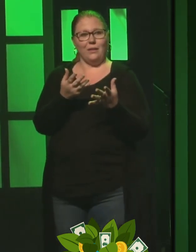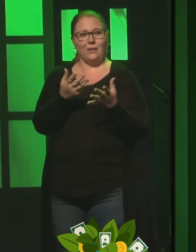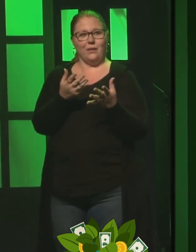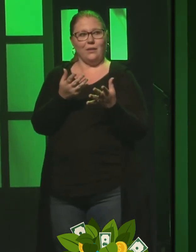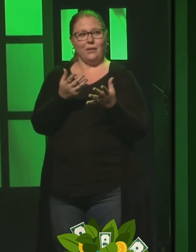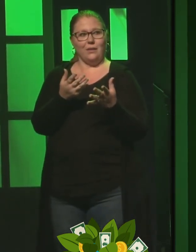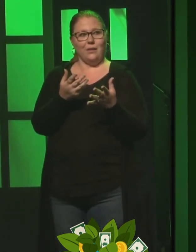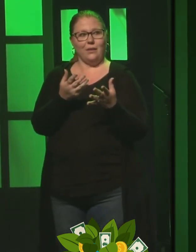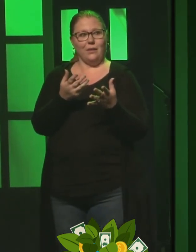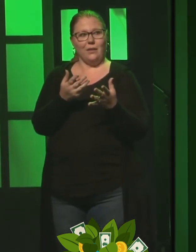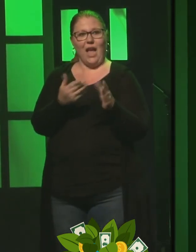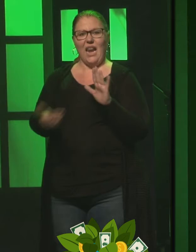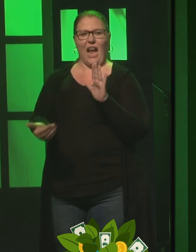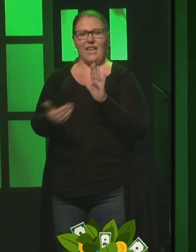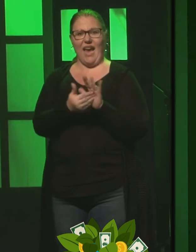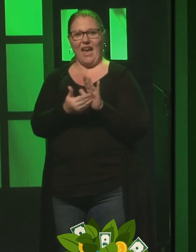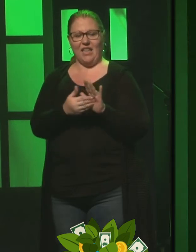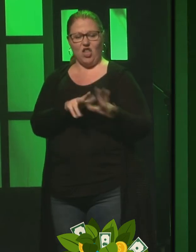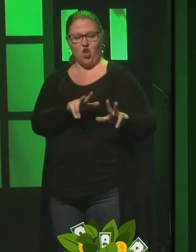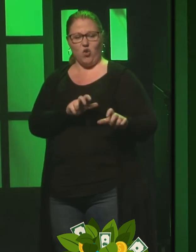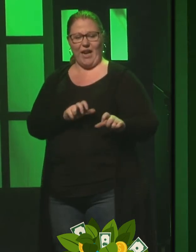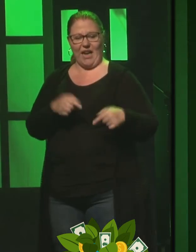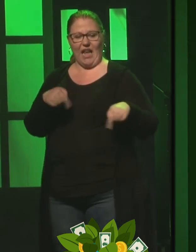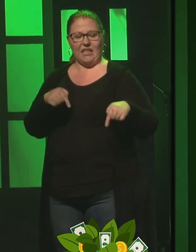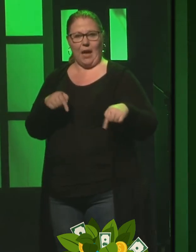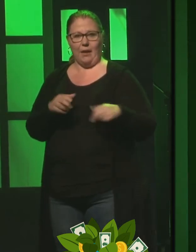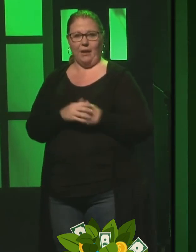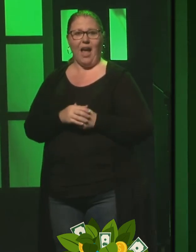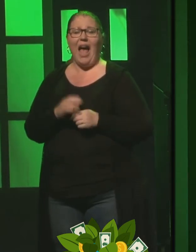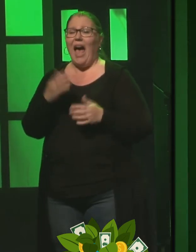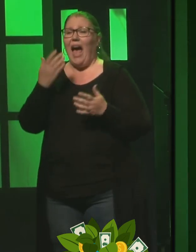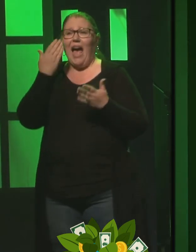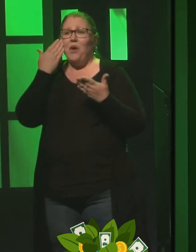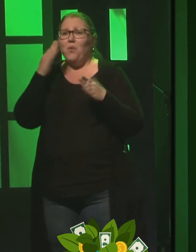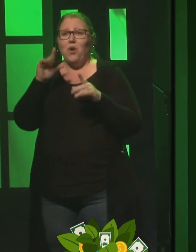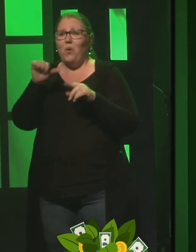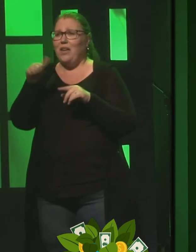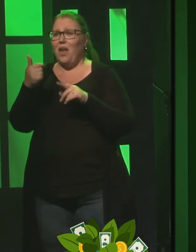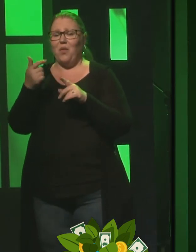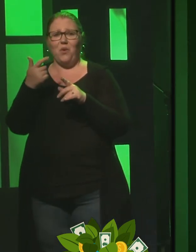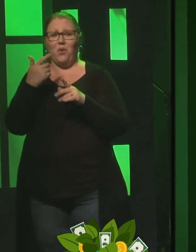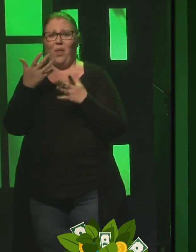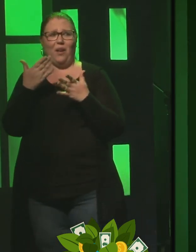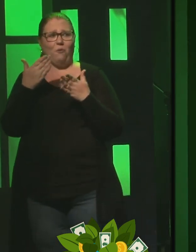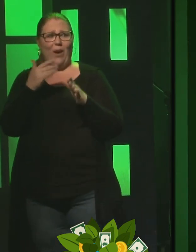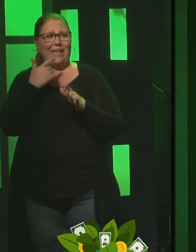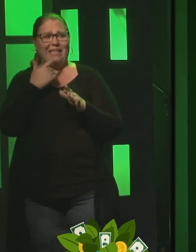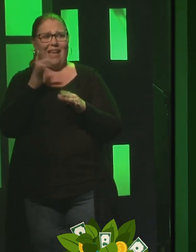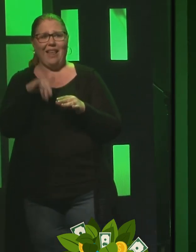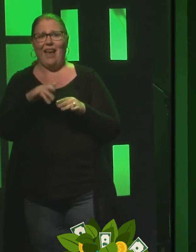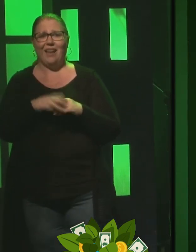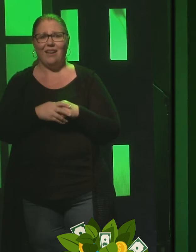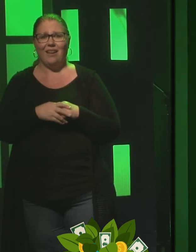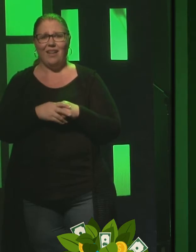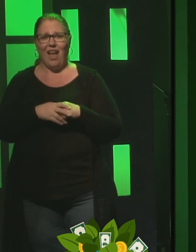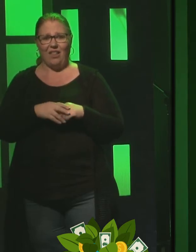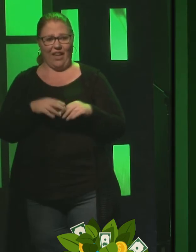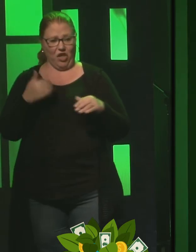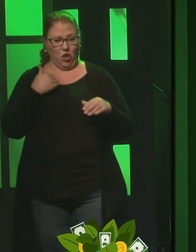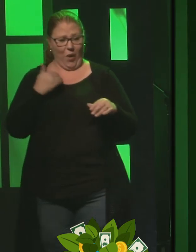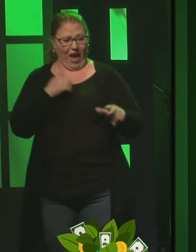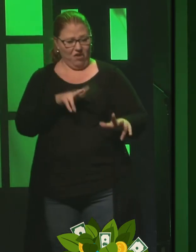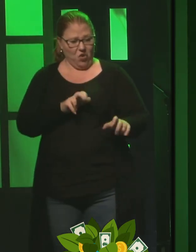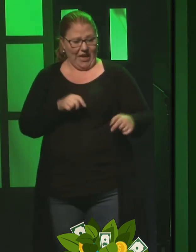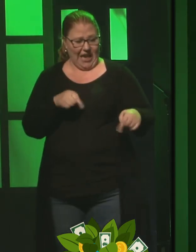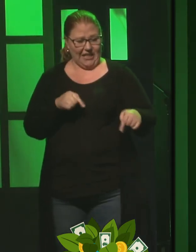of greed and anxiety. I know no other way to do it. I know no other way to break the power of greed and anxiety over money than to give it away. I'm telling you, you